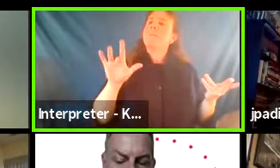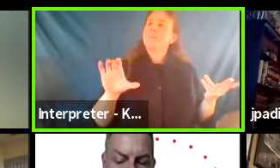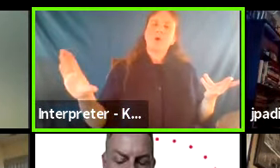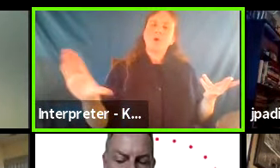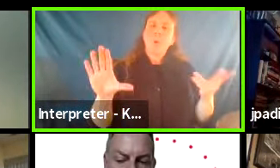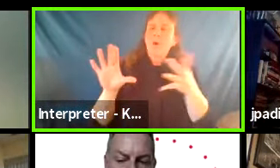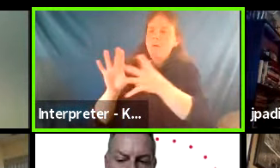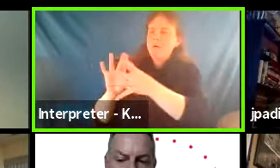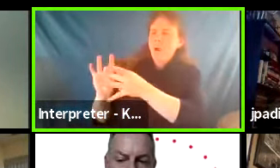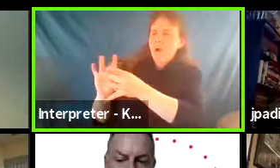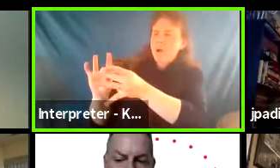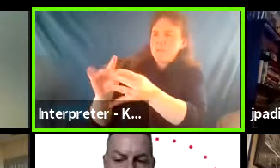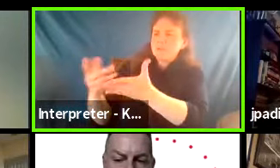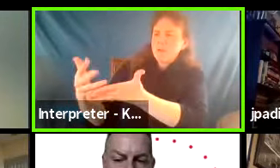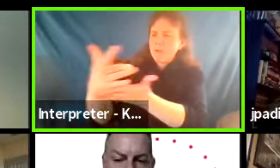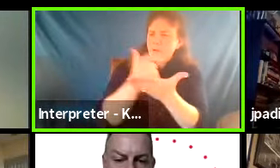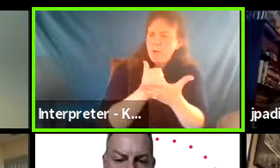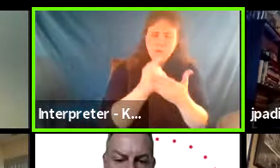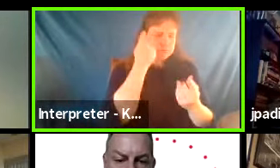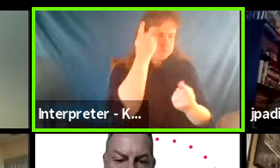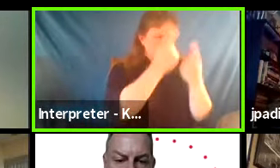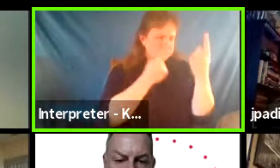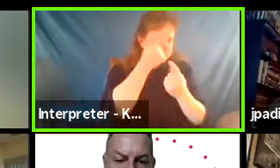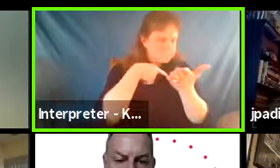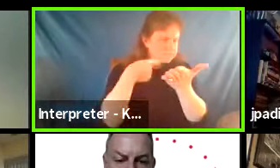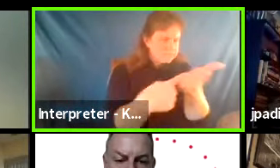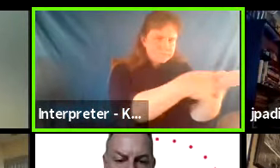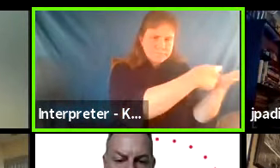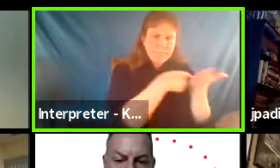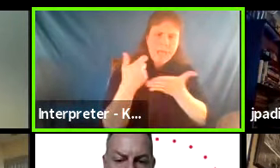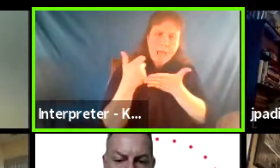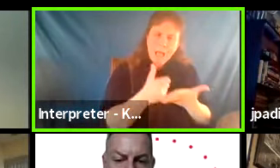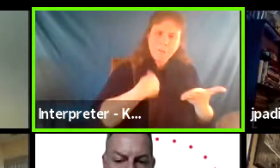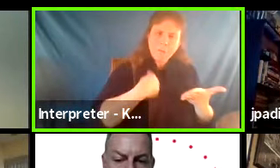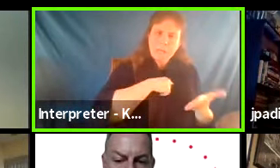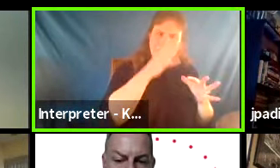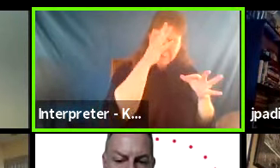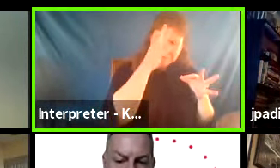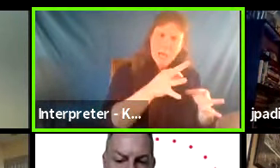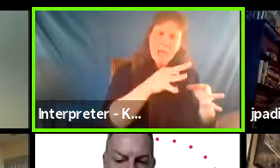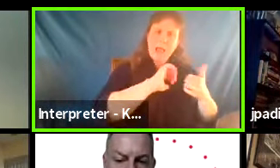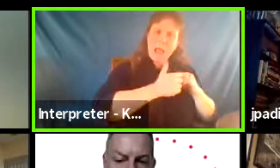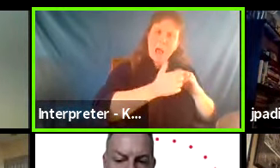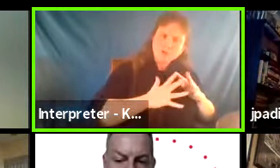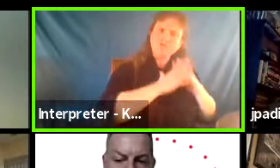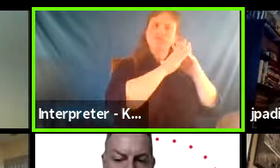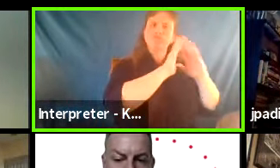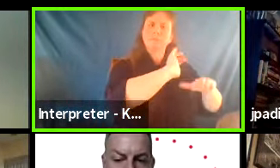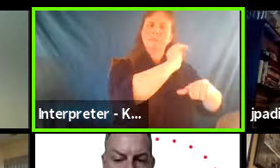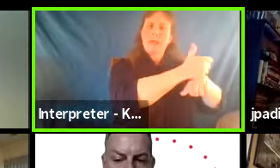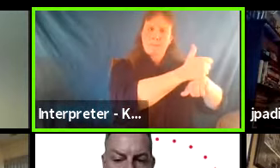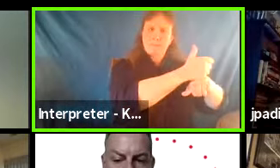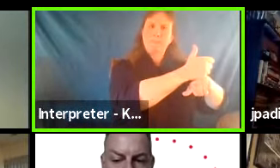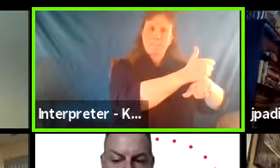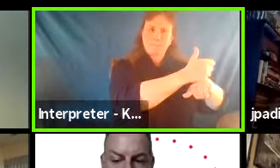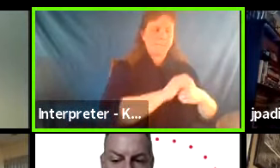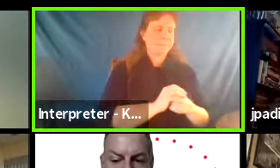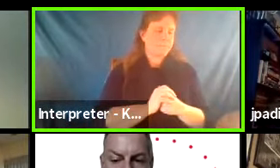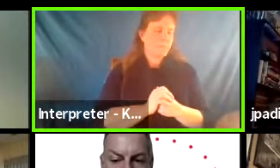for consideration as we move towards making these decisions.